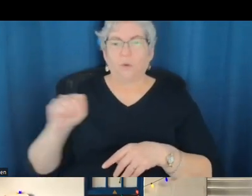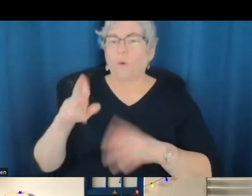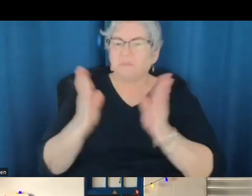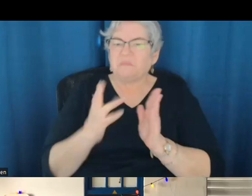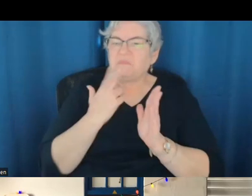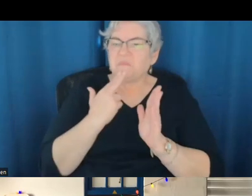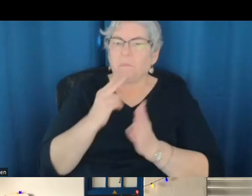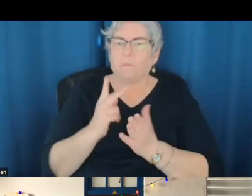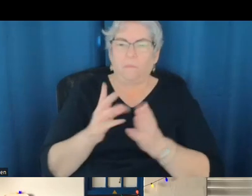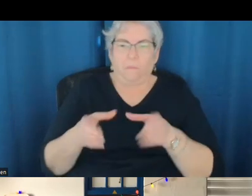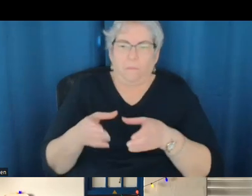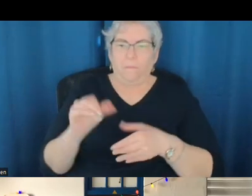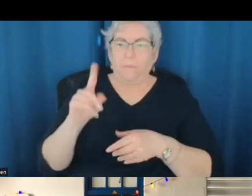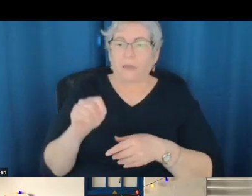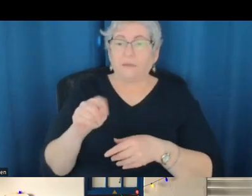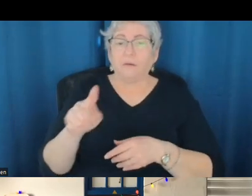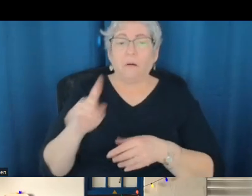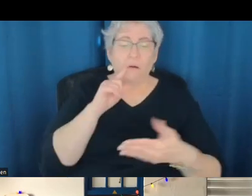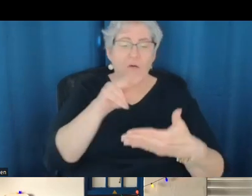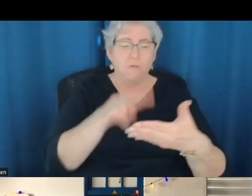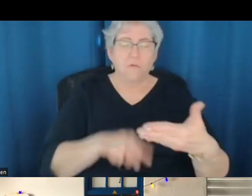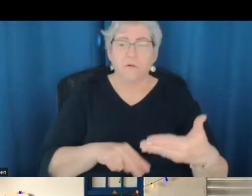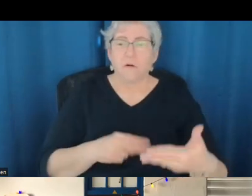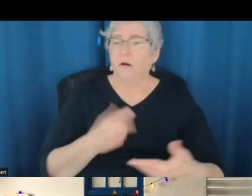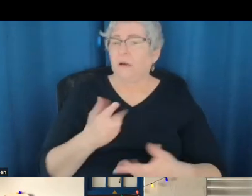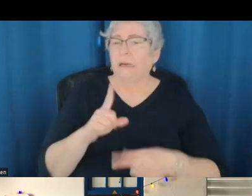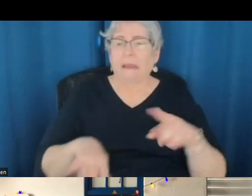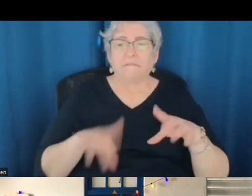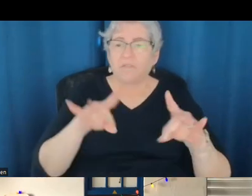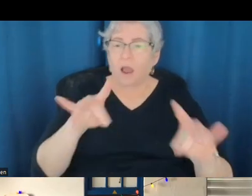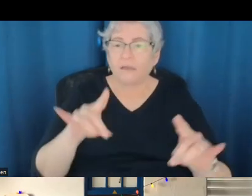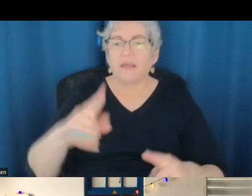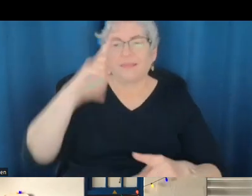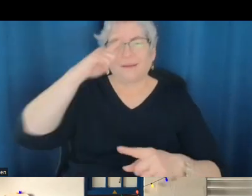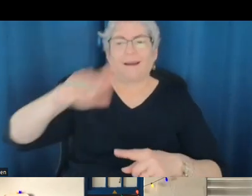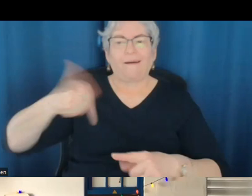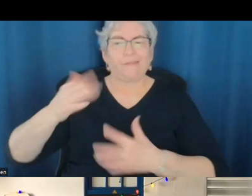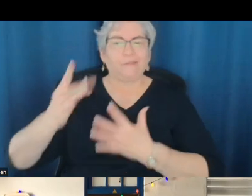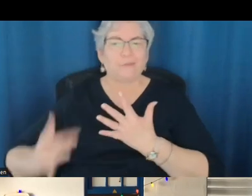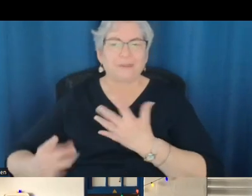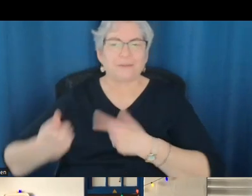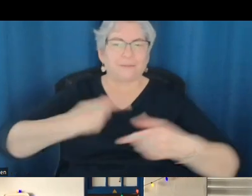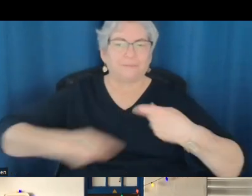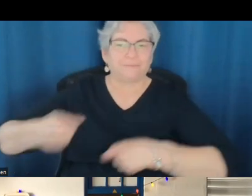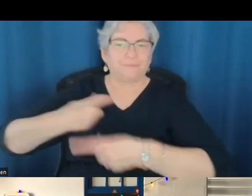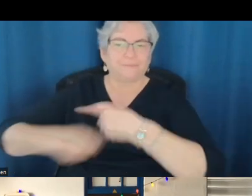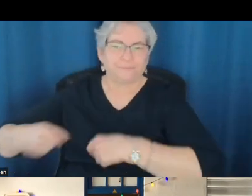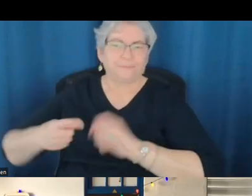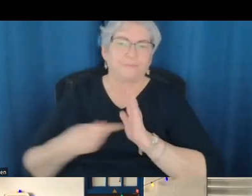Sometimes you will not be able to find everything on your list. It's helpful to have alternatives in mind that work as substitutions.